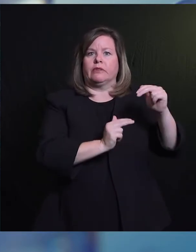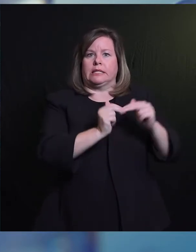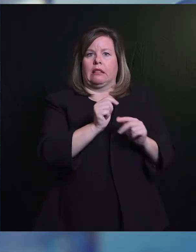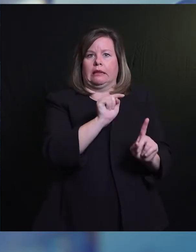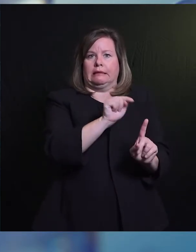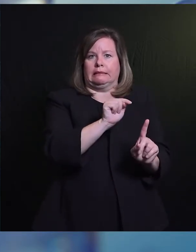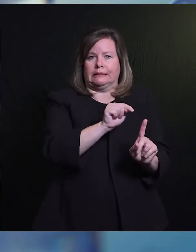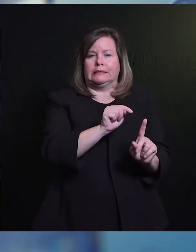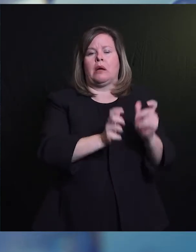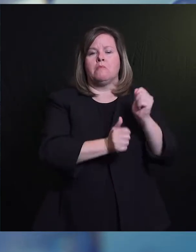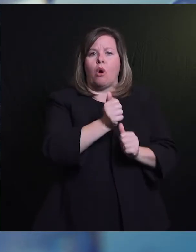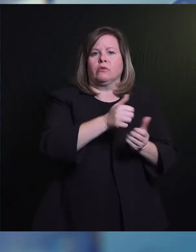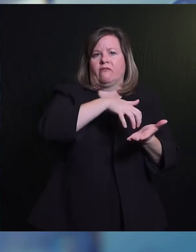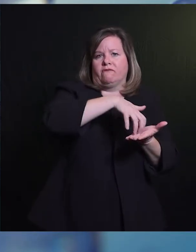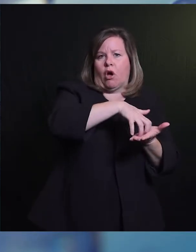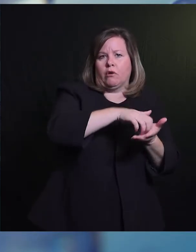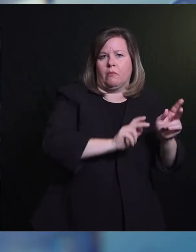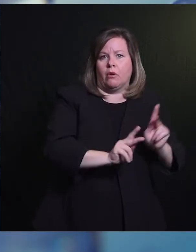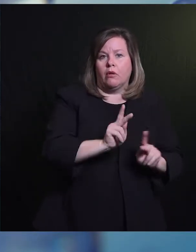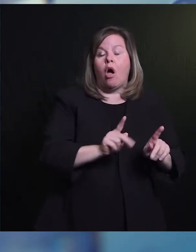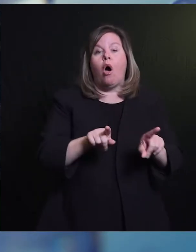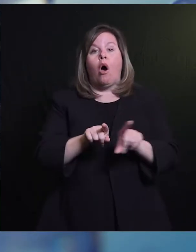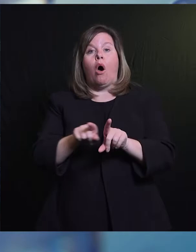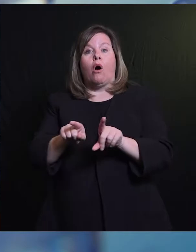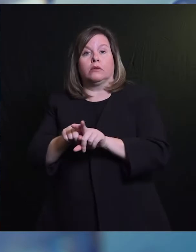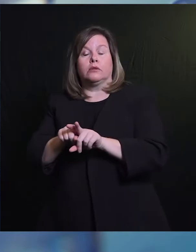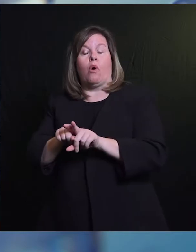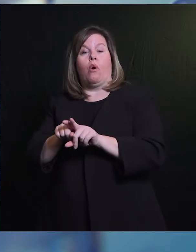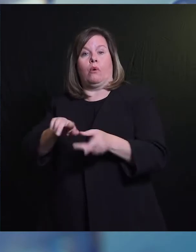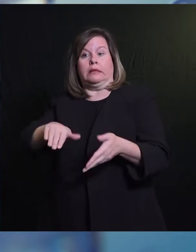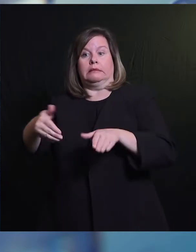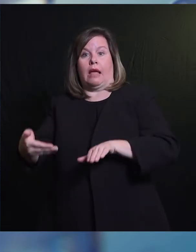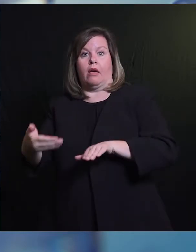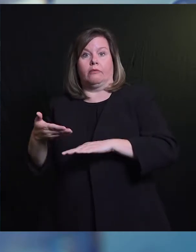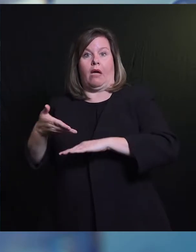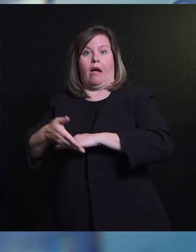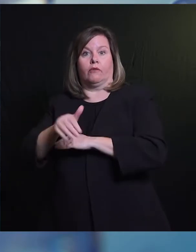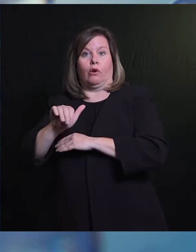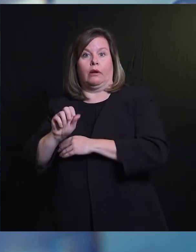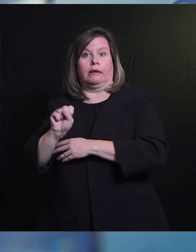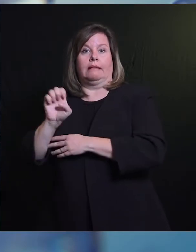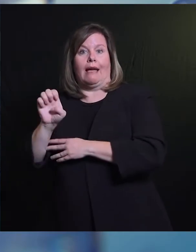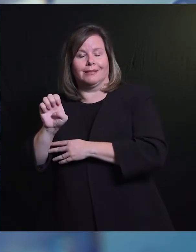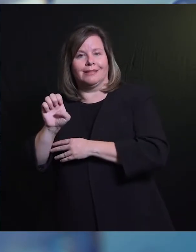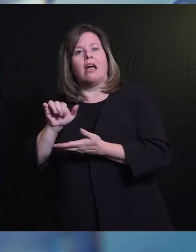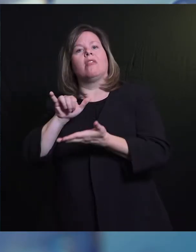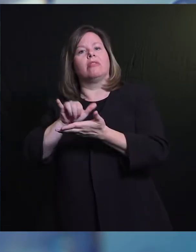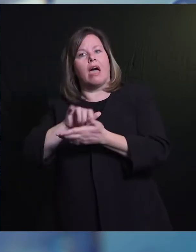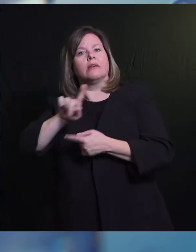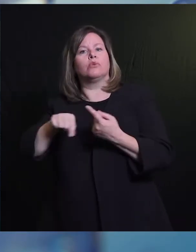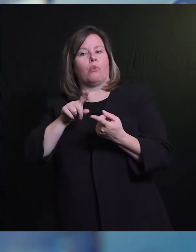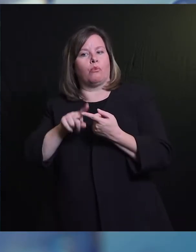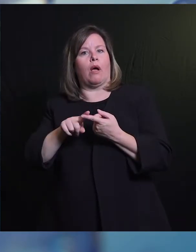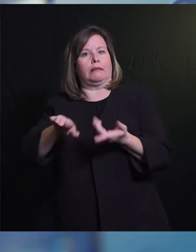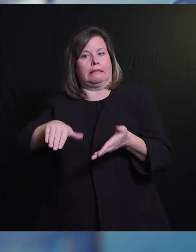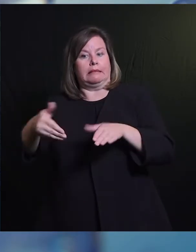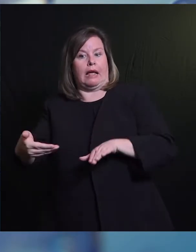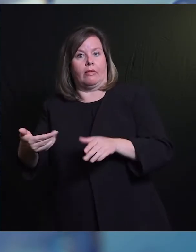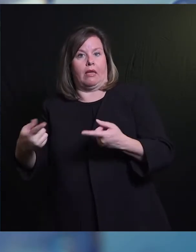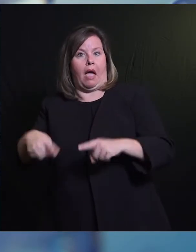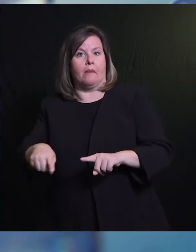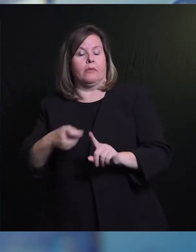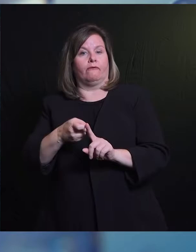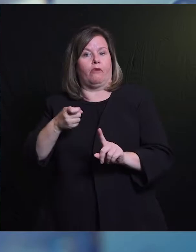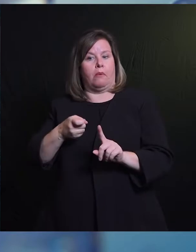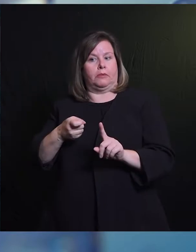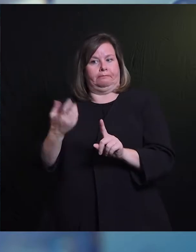follow cases. And so many of these deaths that we're seeing now were cases that were diagnosed during that peak in late April and early